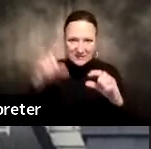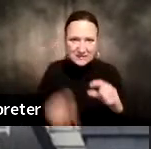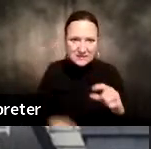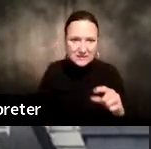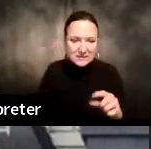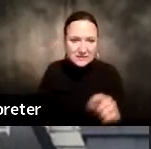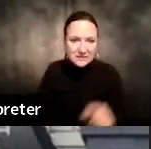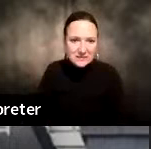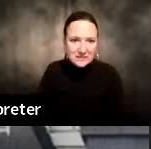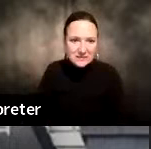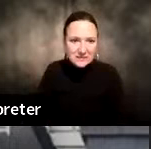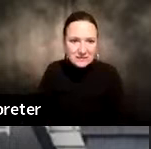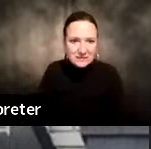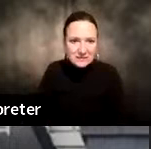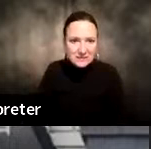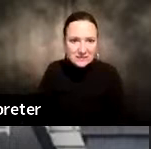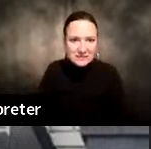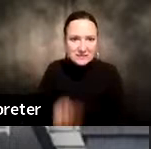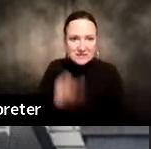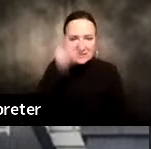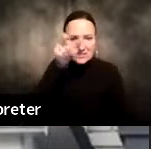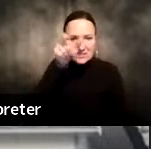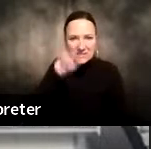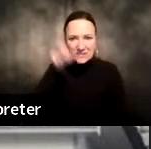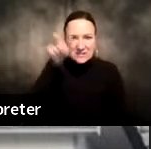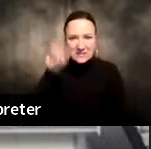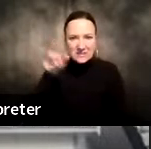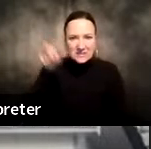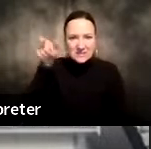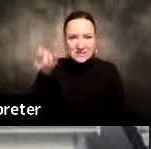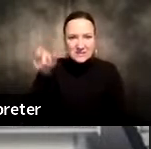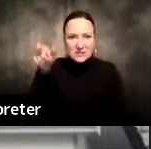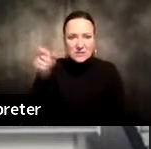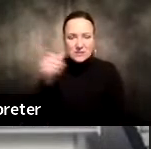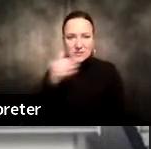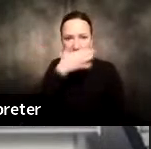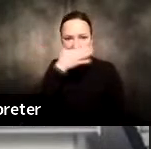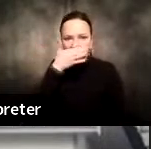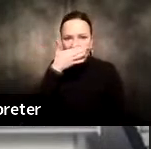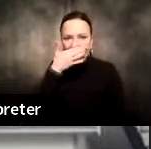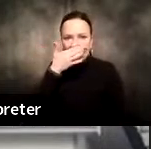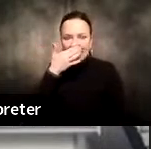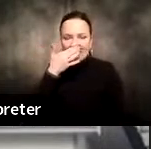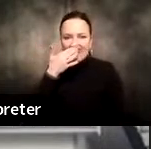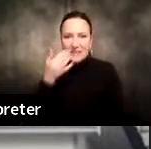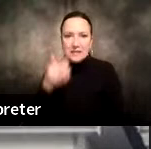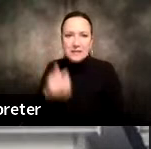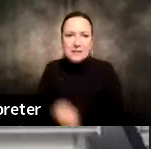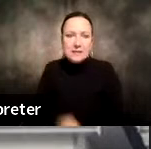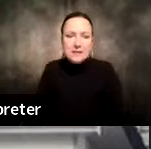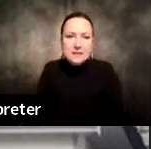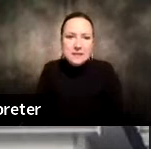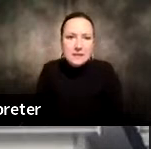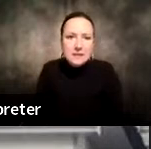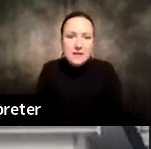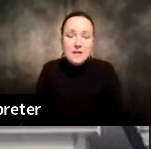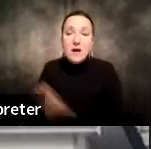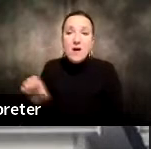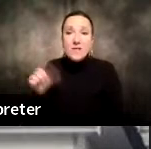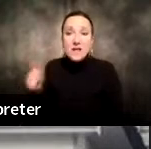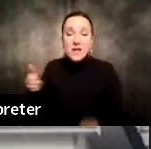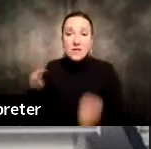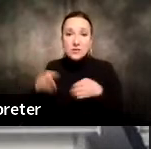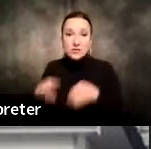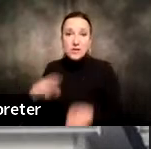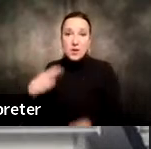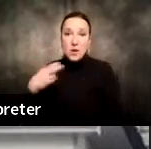is one course of bricks, soldier standing up here above the window. But I know on Holbrook Street, a lot